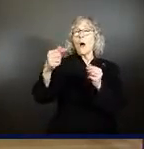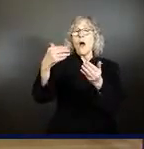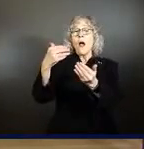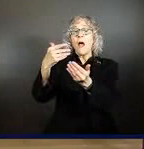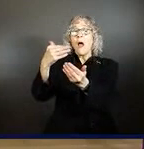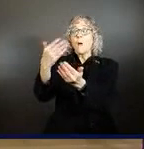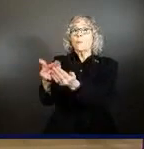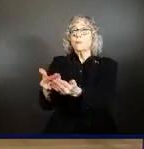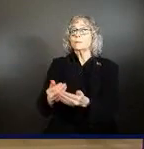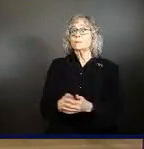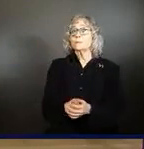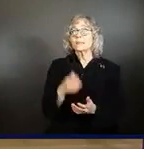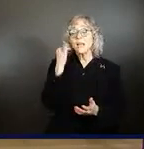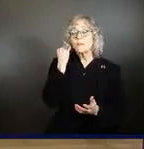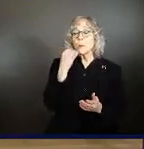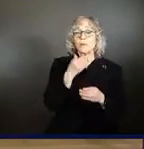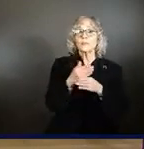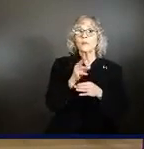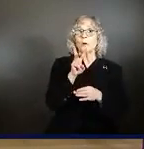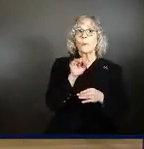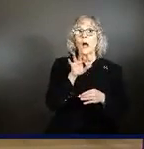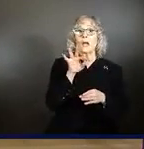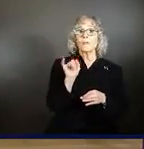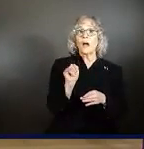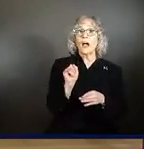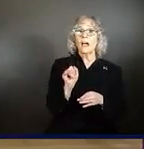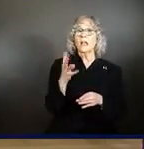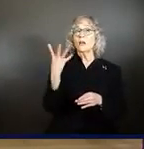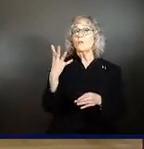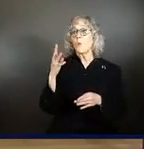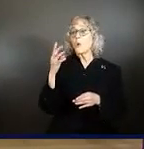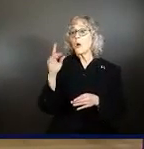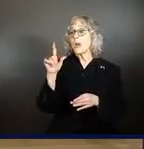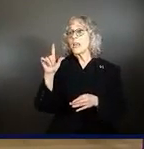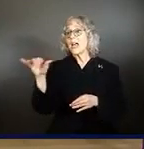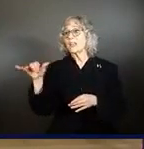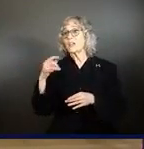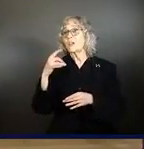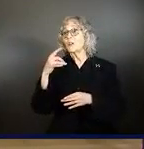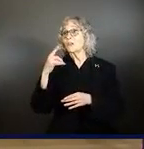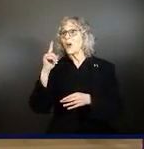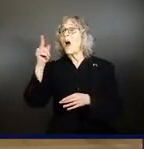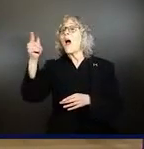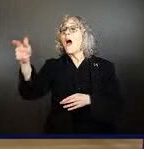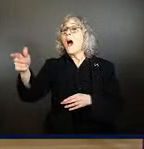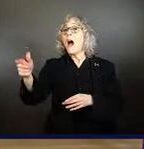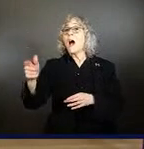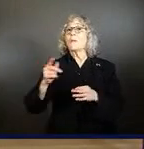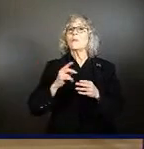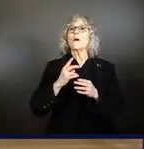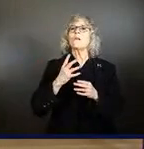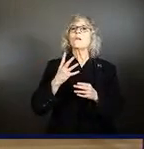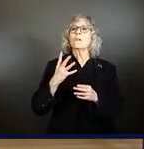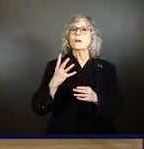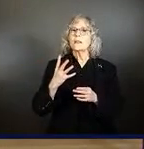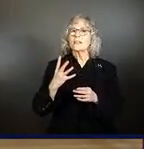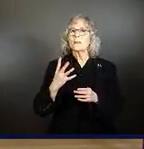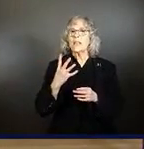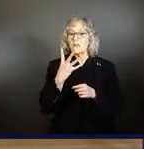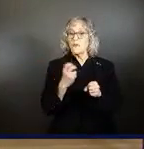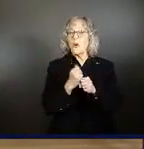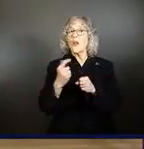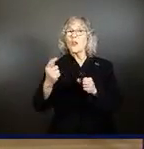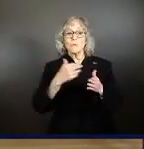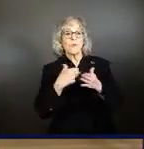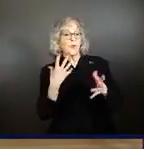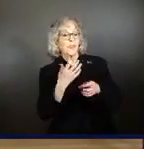trying to, share Wi-Fi with your friend at 4 light years away, it will take 4 years for them to actually get your Wi-Fi signal. So you